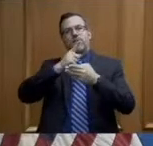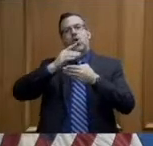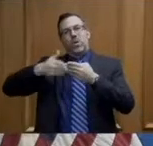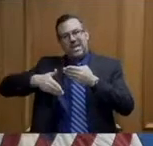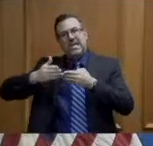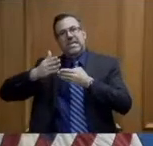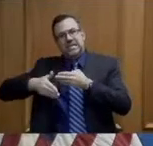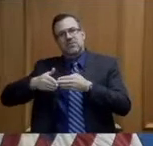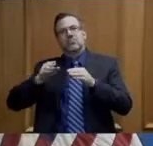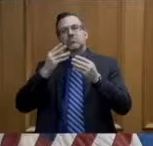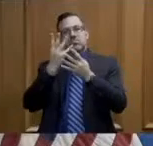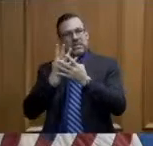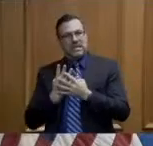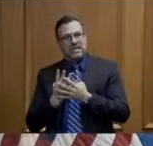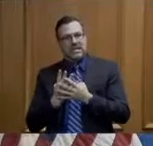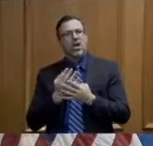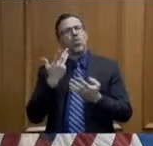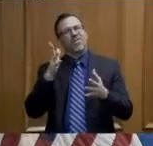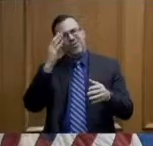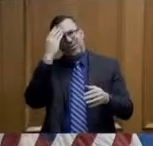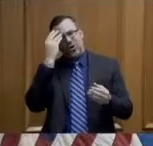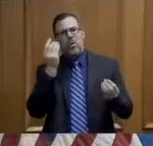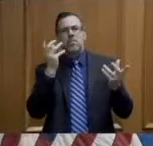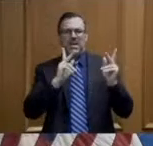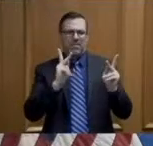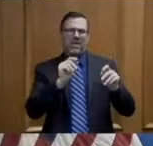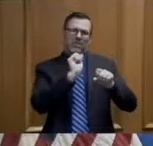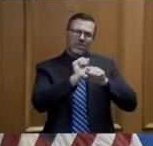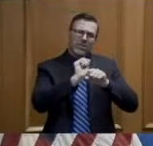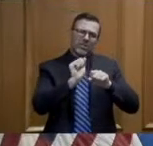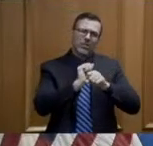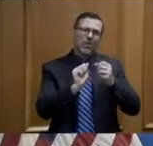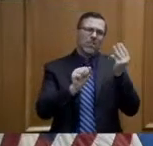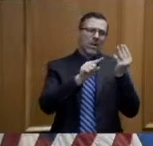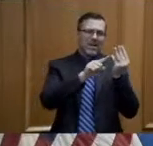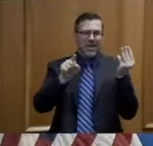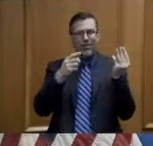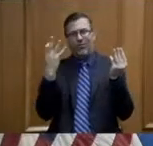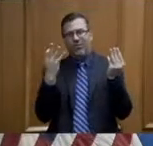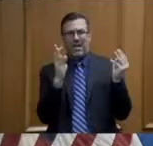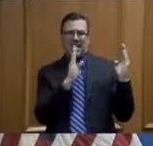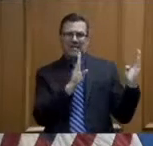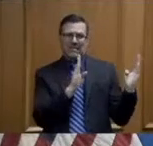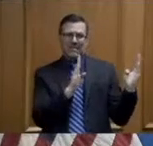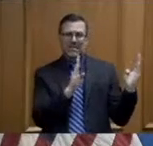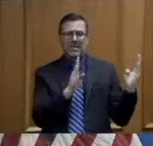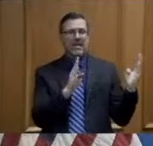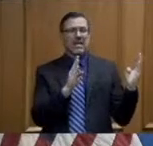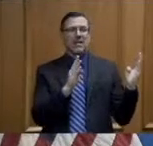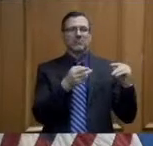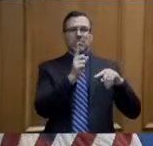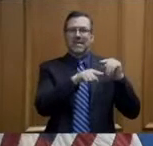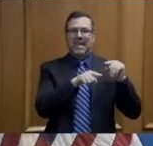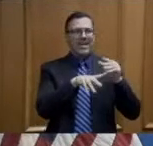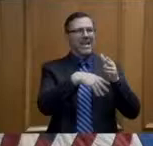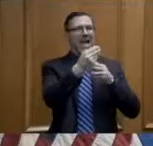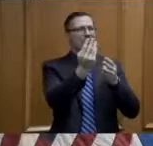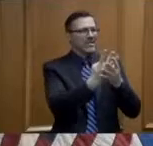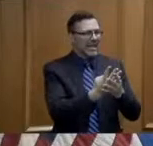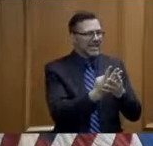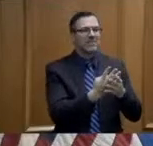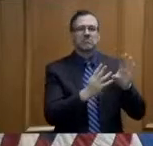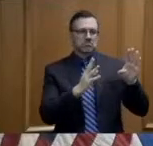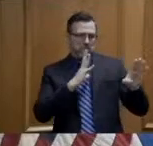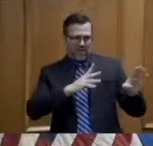understand that there are a lot of essential workers and other folks who may not be able to get testing access during the week, and so we're offering